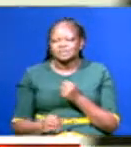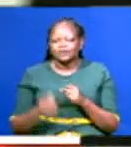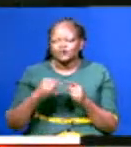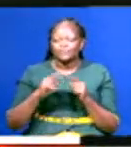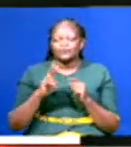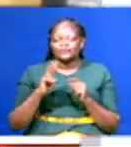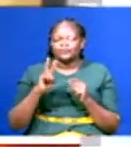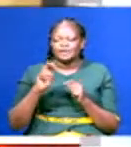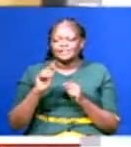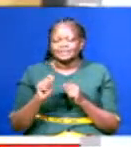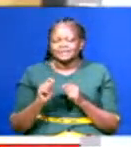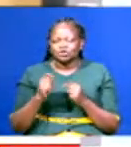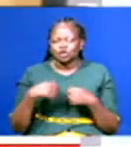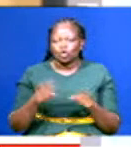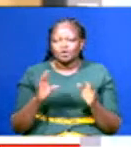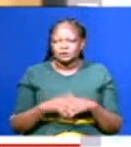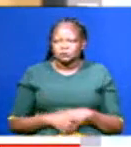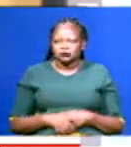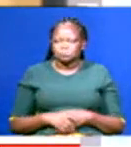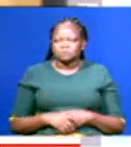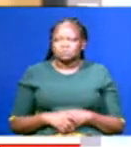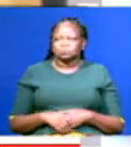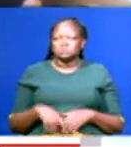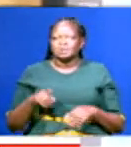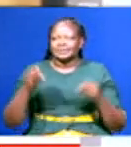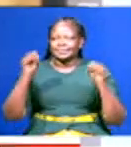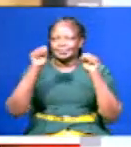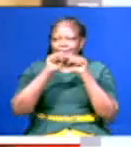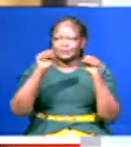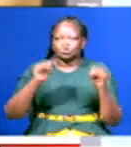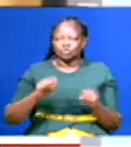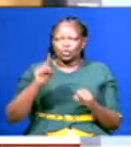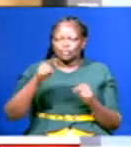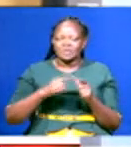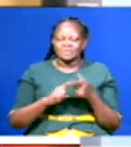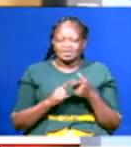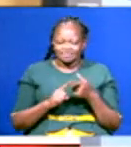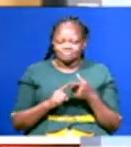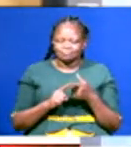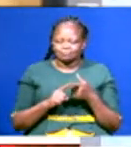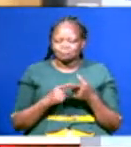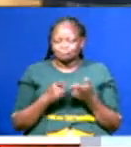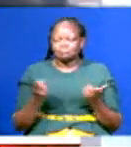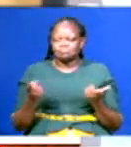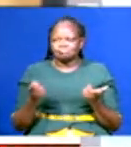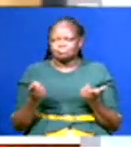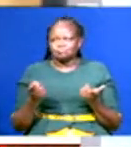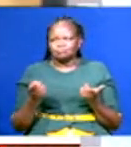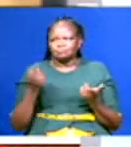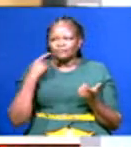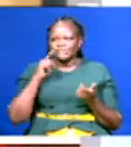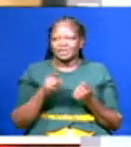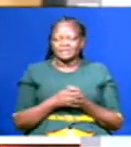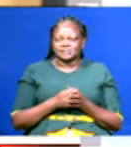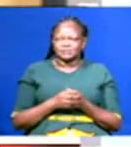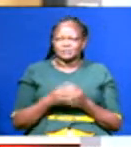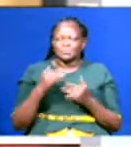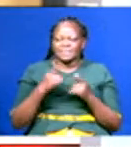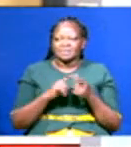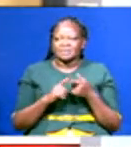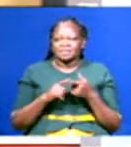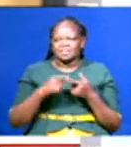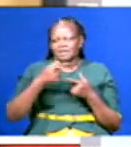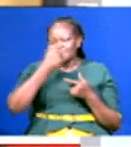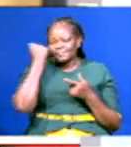tax losses. With this system, we should then be able to narrow the field significantly for this kind of players. Because